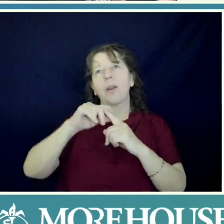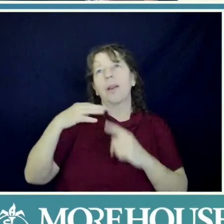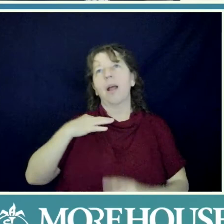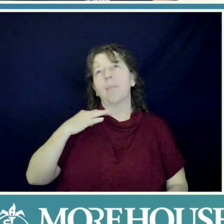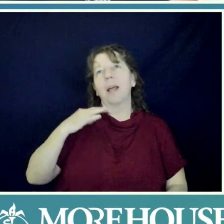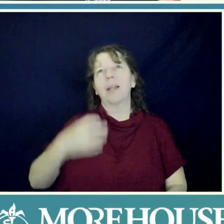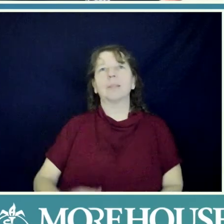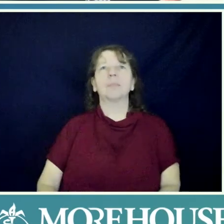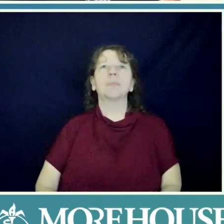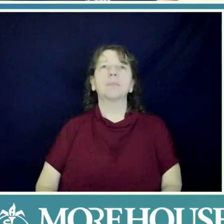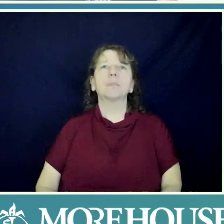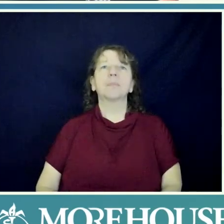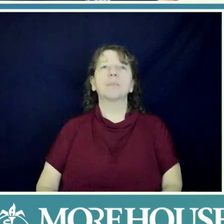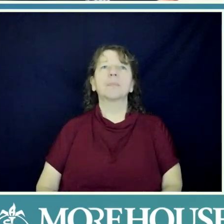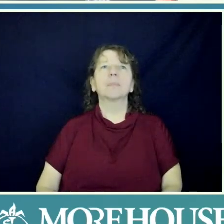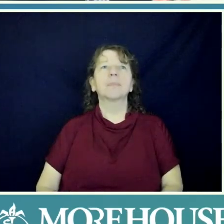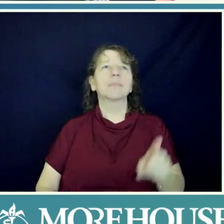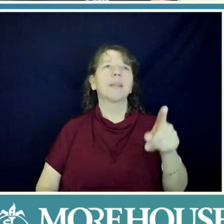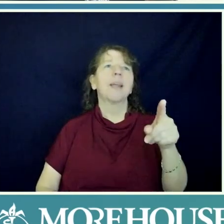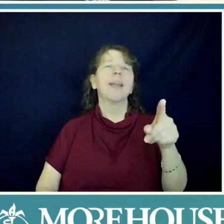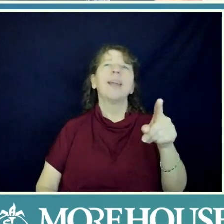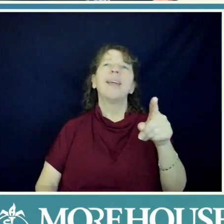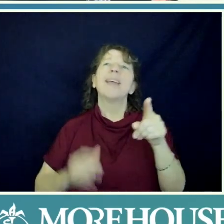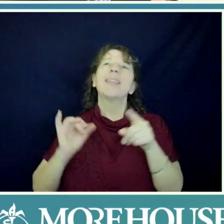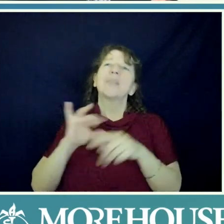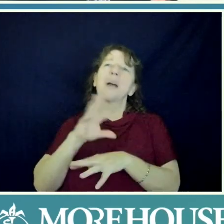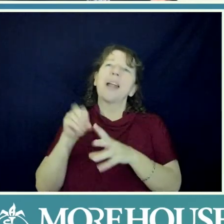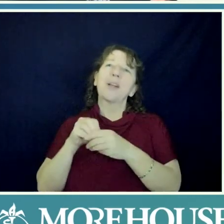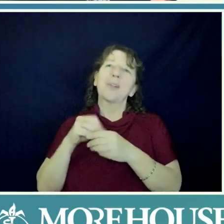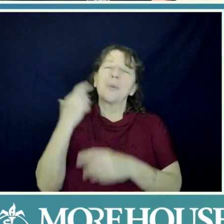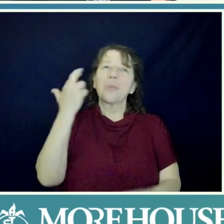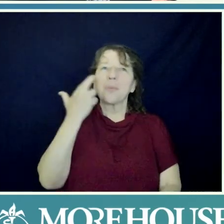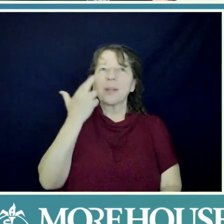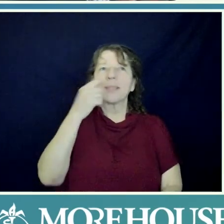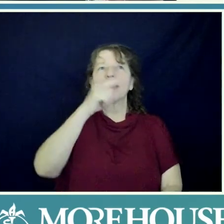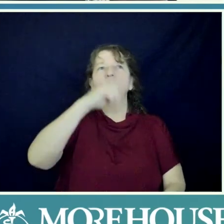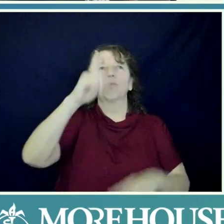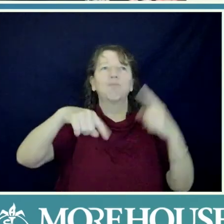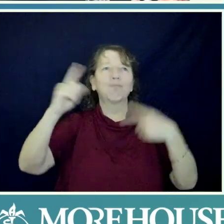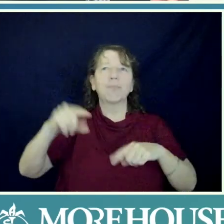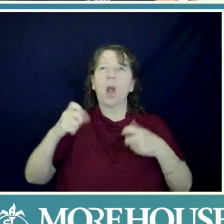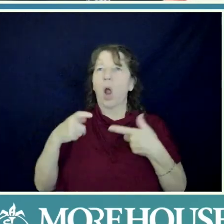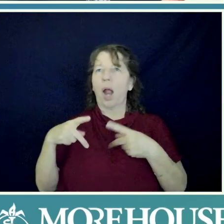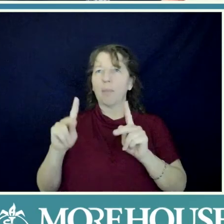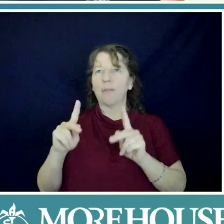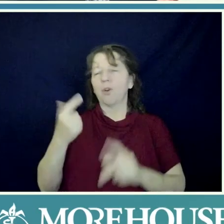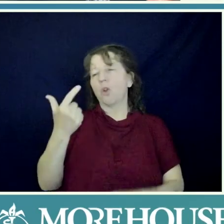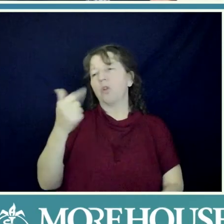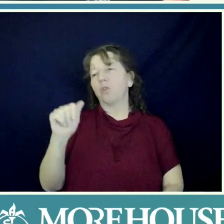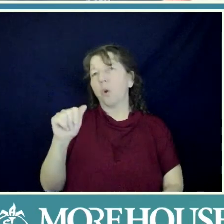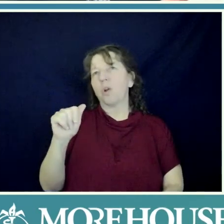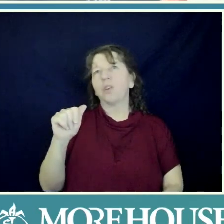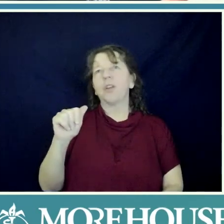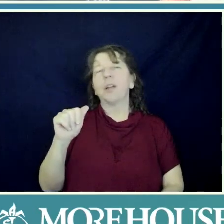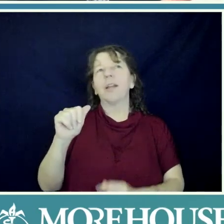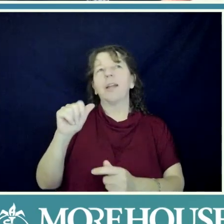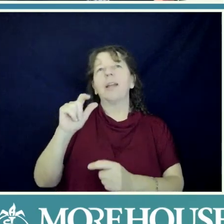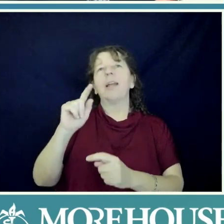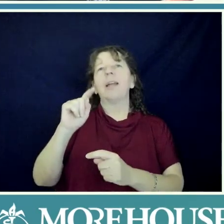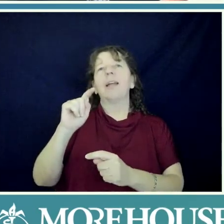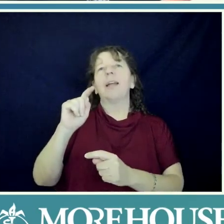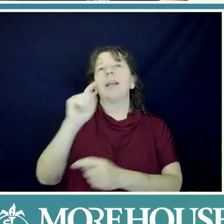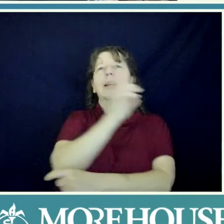I included this slide because these are all of the opportunities that come from the Georgia Clinical and Translational